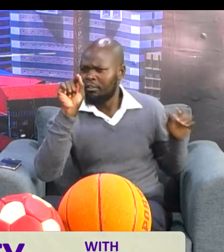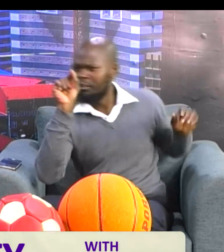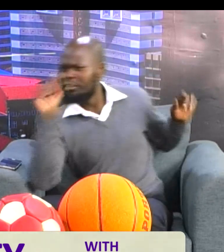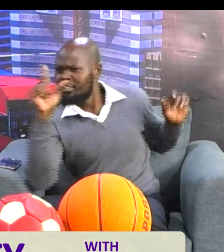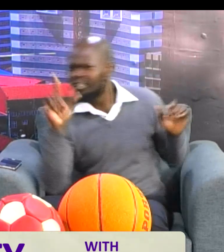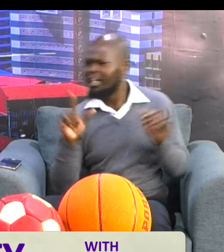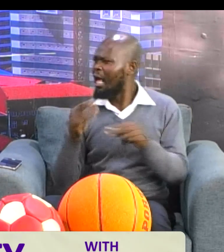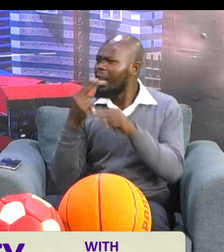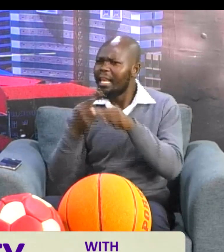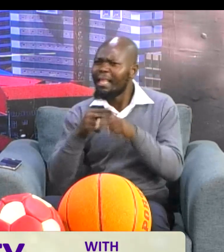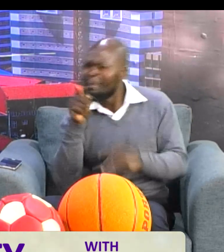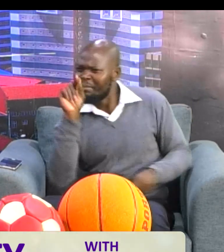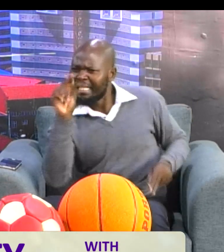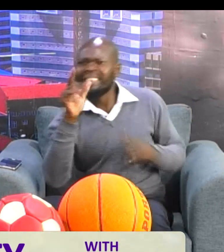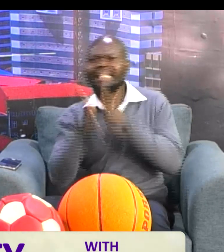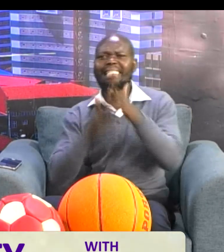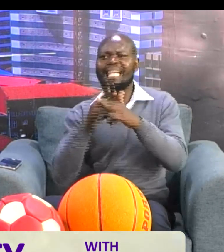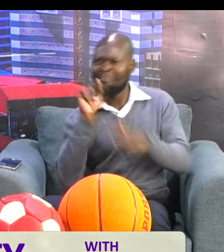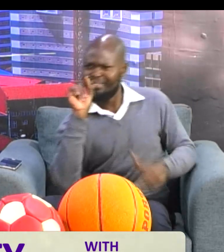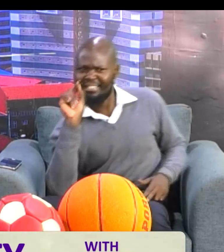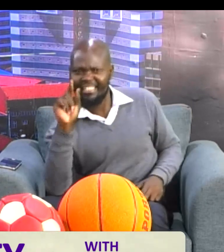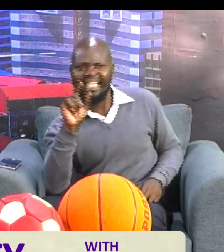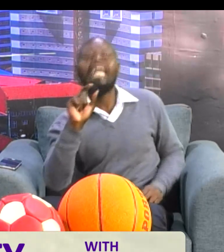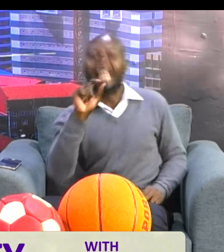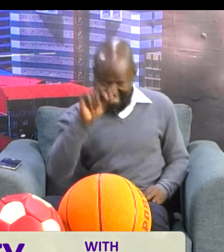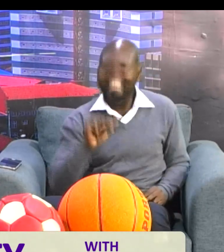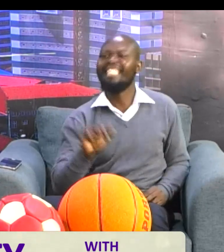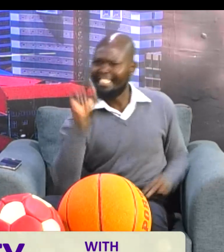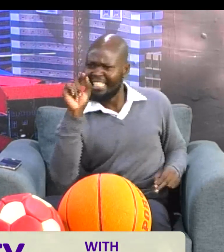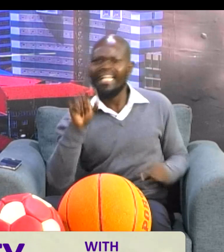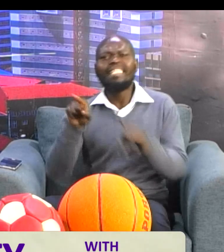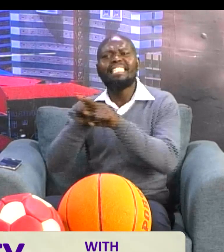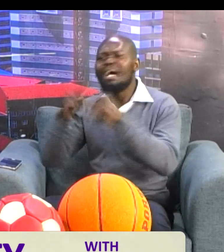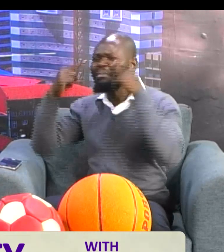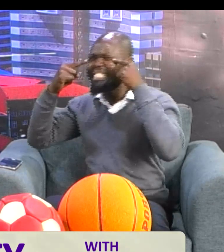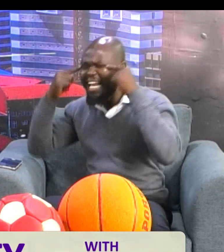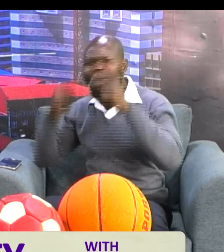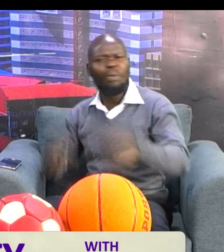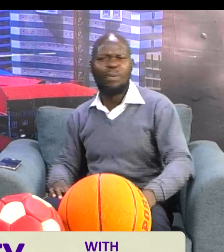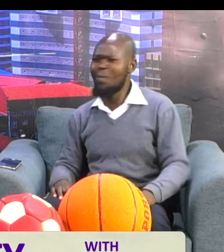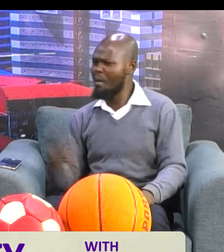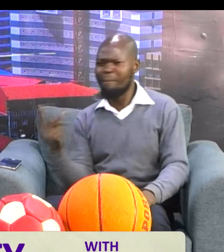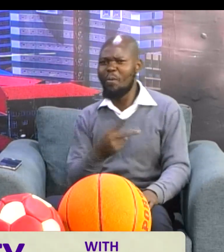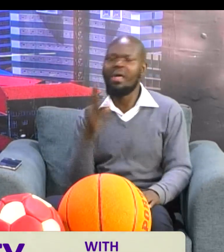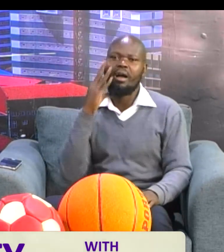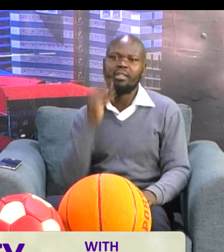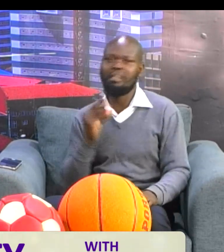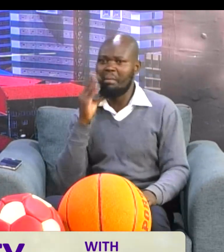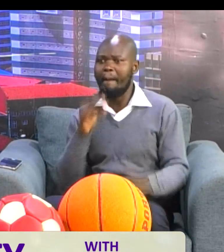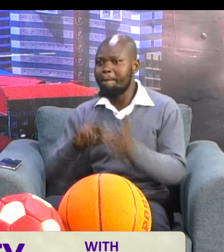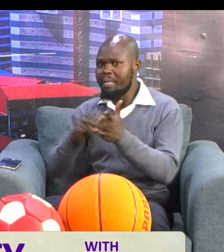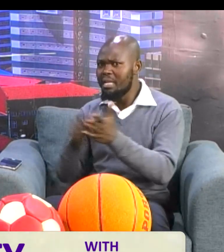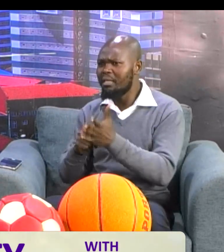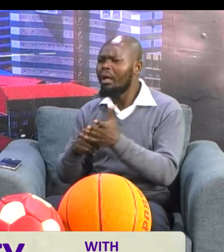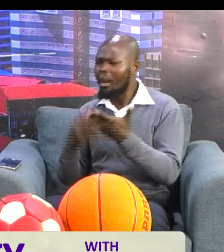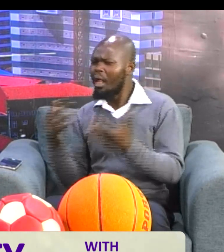now between the game, yes, Saka, yes. Between Saka and Son, you saw what they did